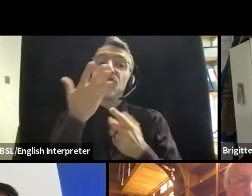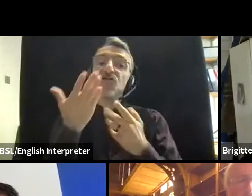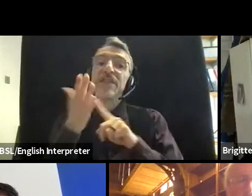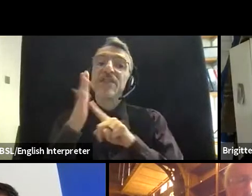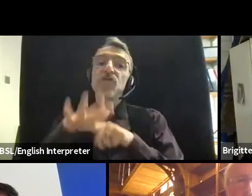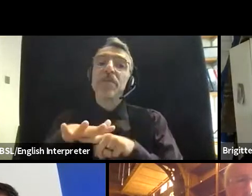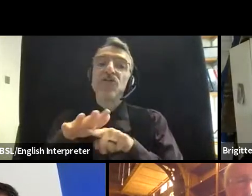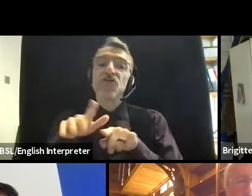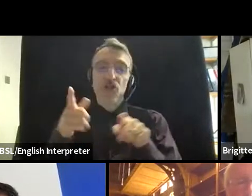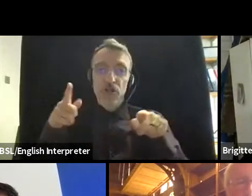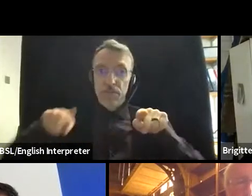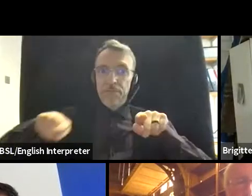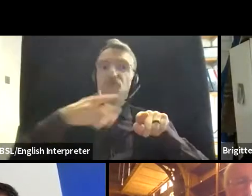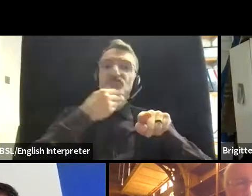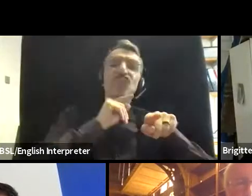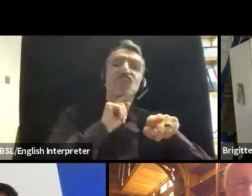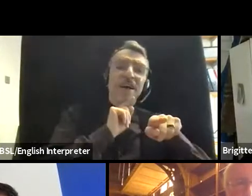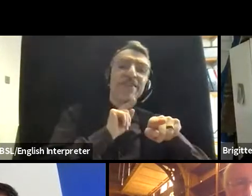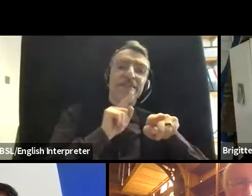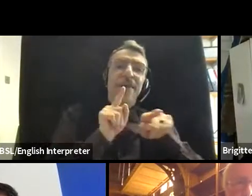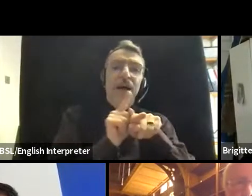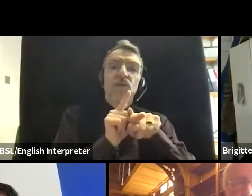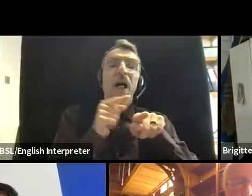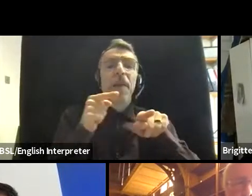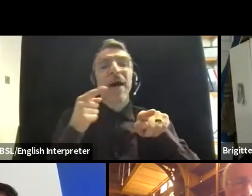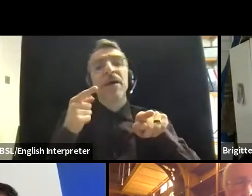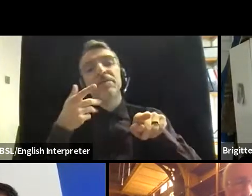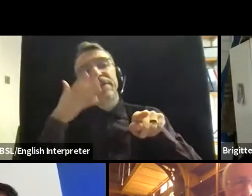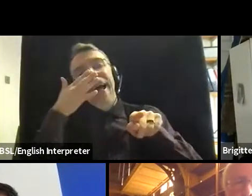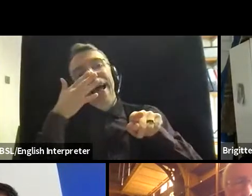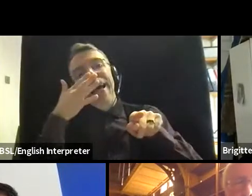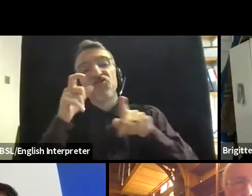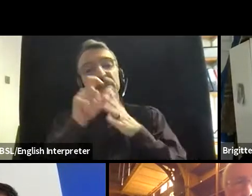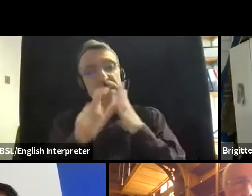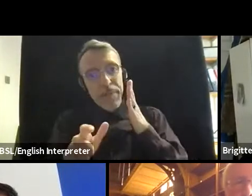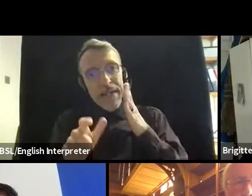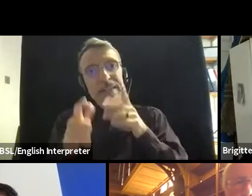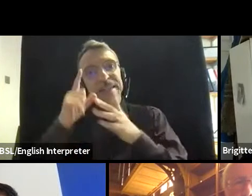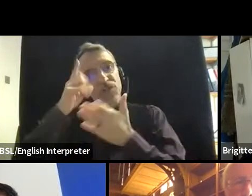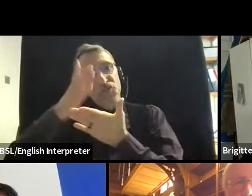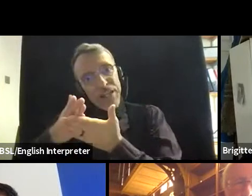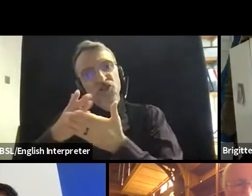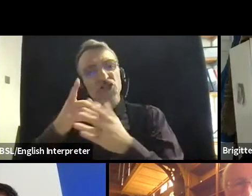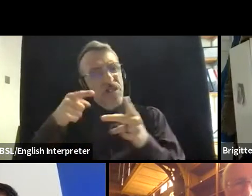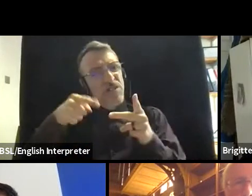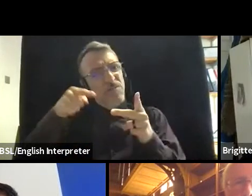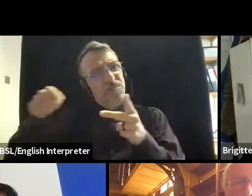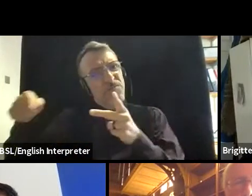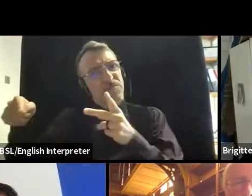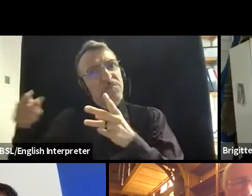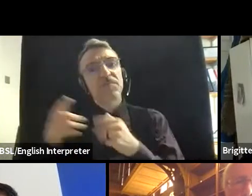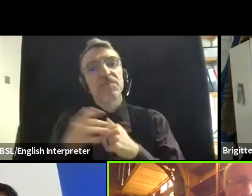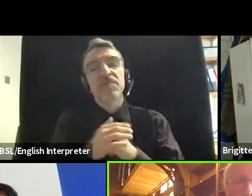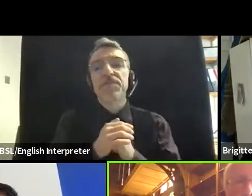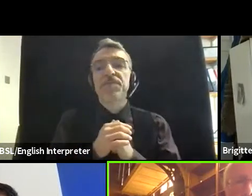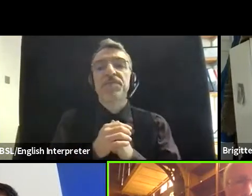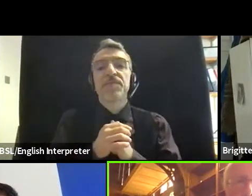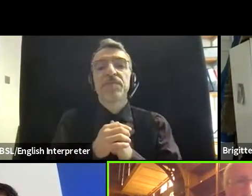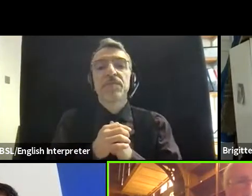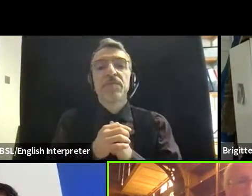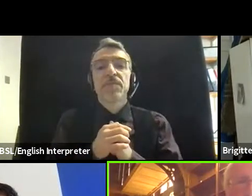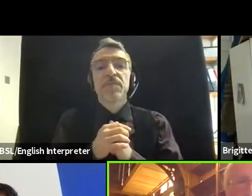Jim, alongside gender and disability and religion. So that's one of the ones from the chat.